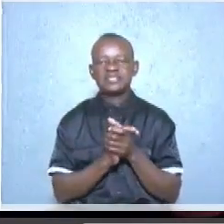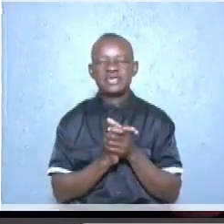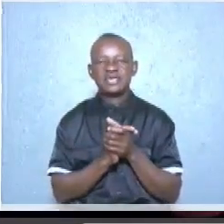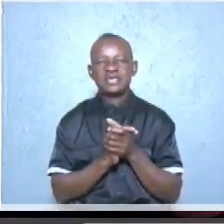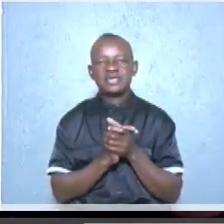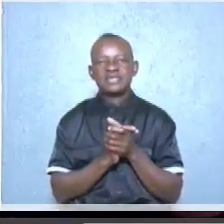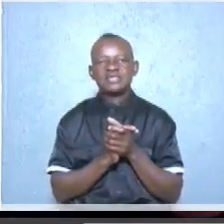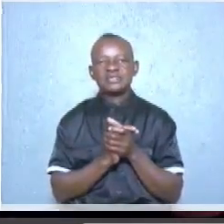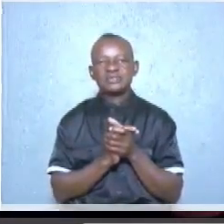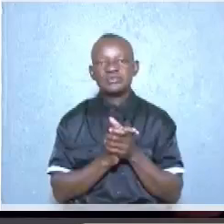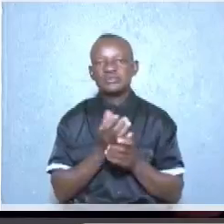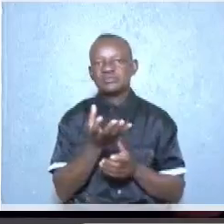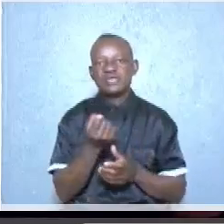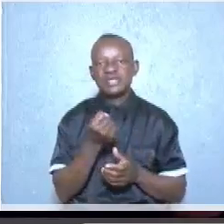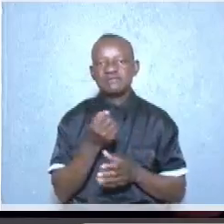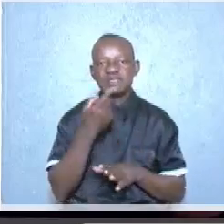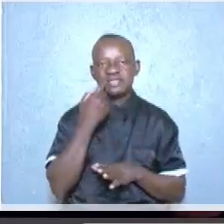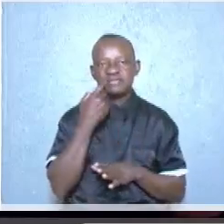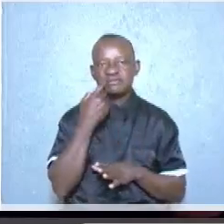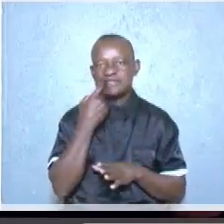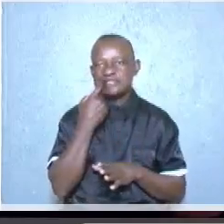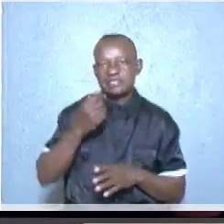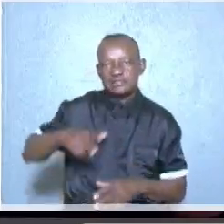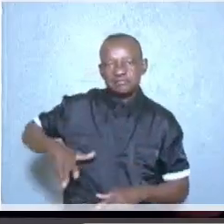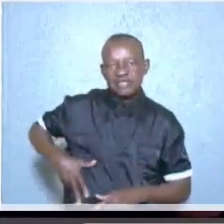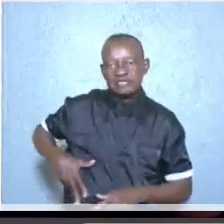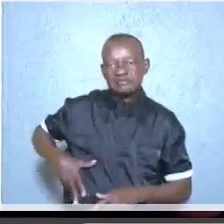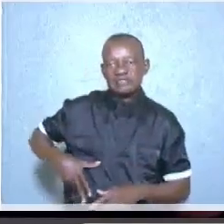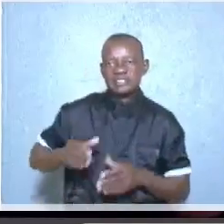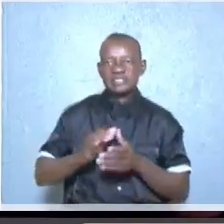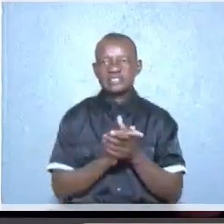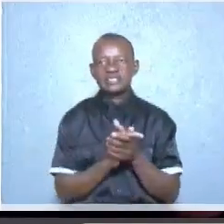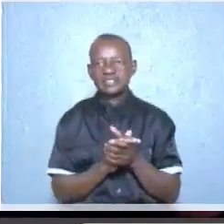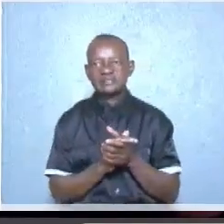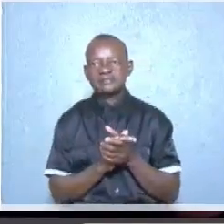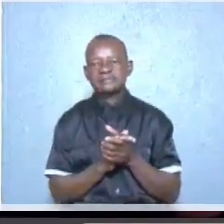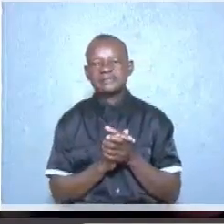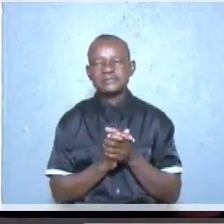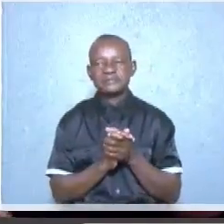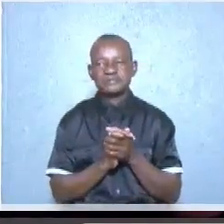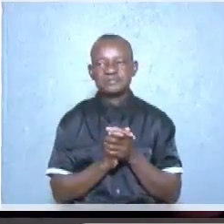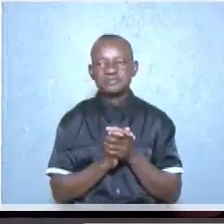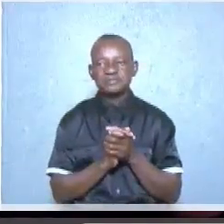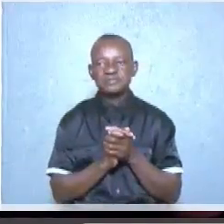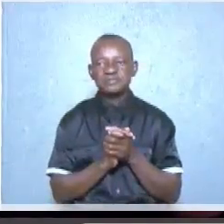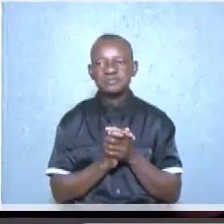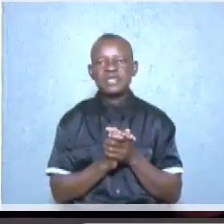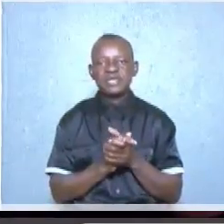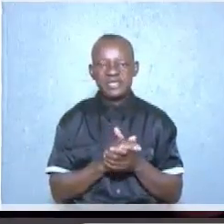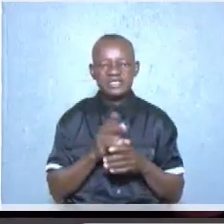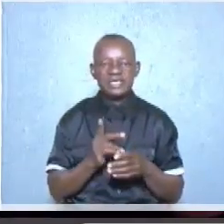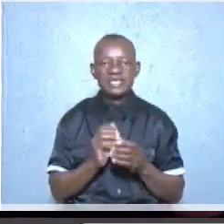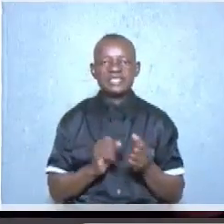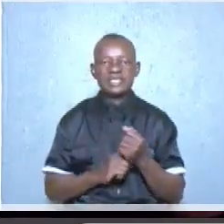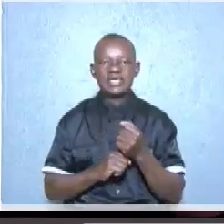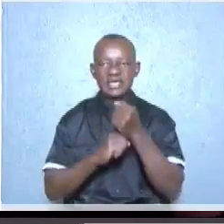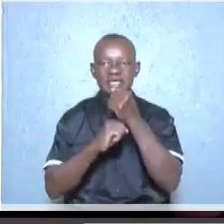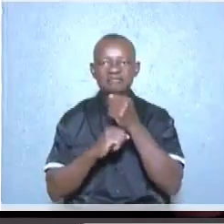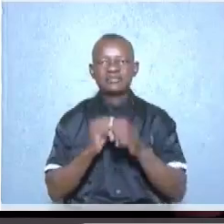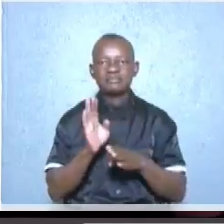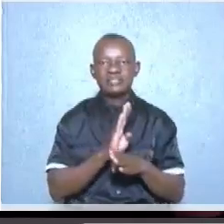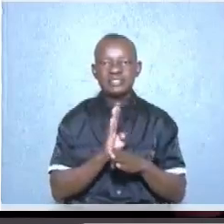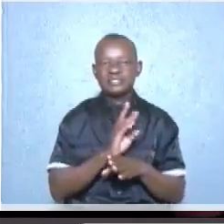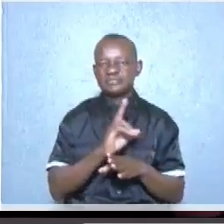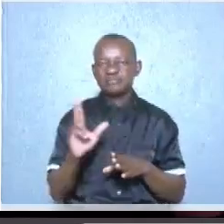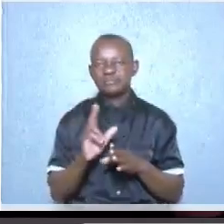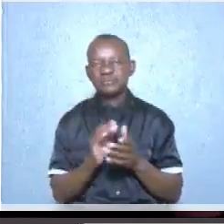agricultural sector, he made available equipment for the ones who needed it, and there was also quite